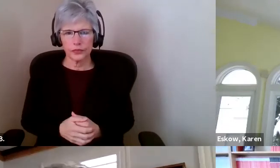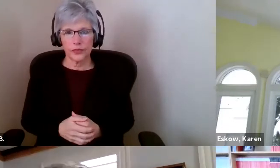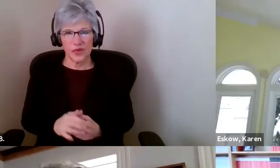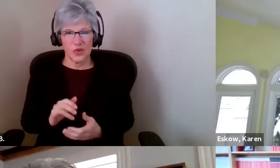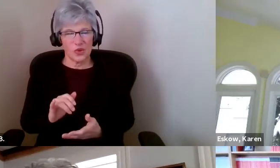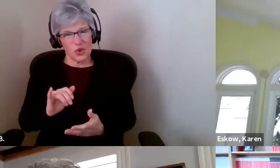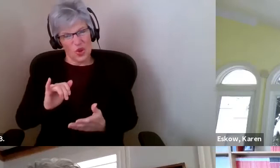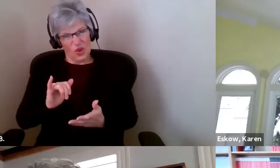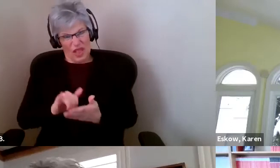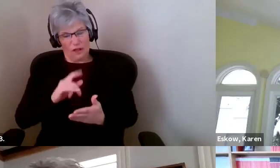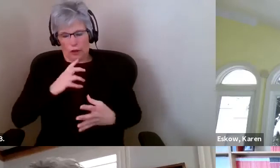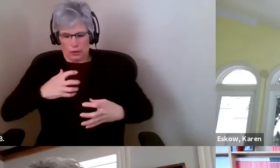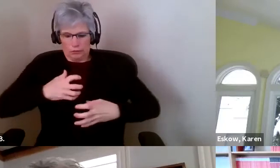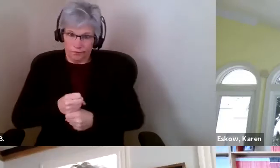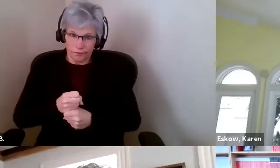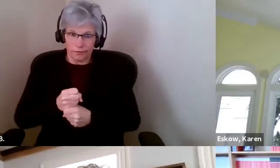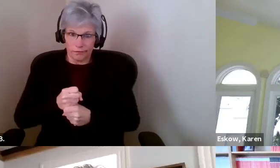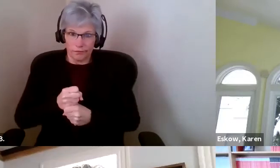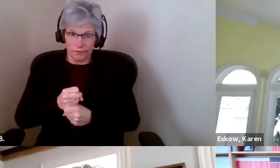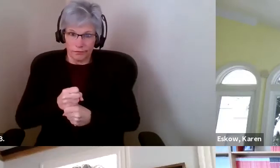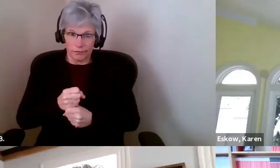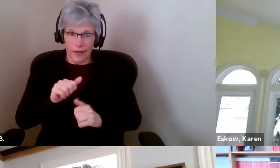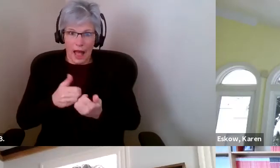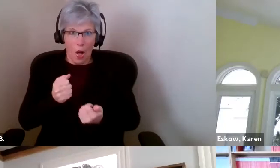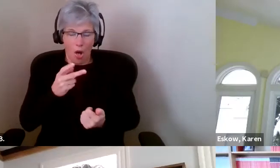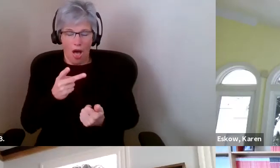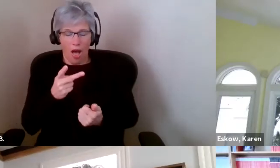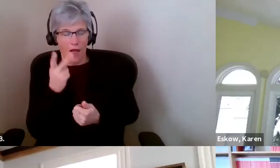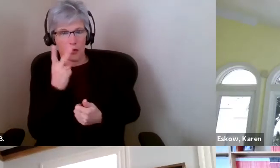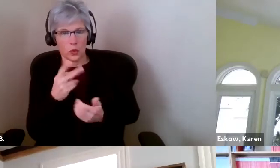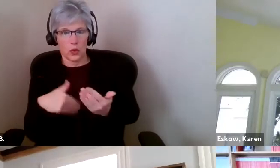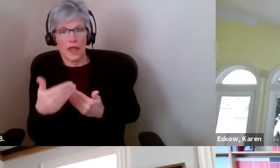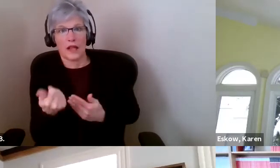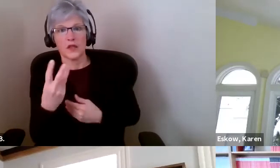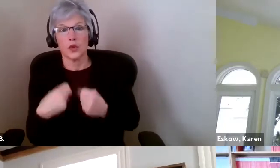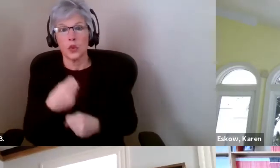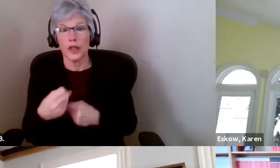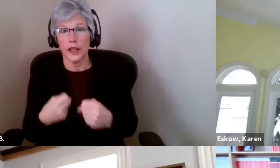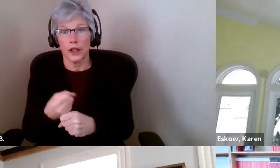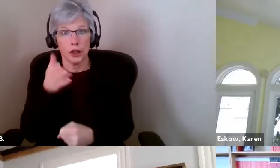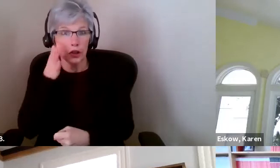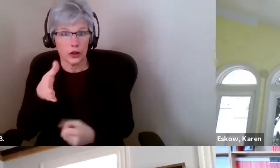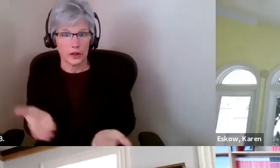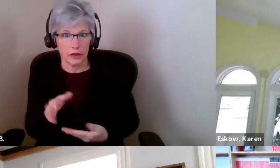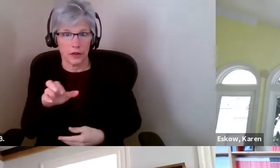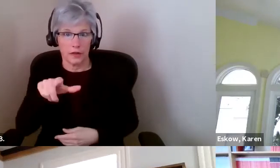few years in the college. I think it's important that we get working as soon as we can. This year has been, of course,